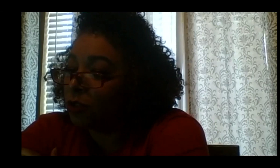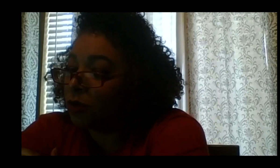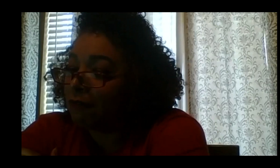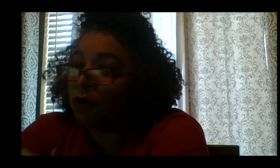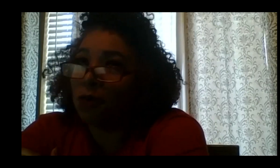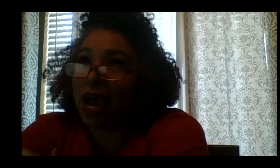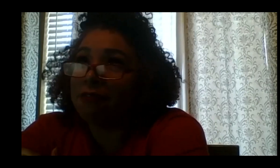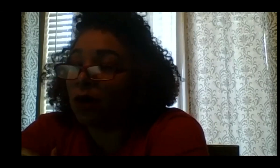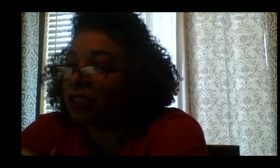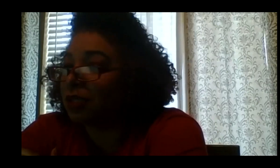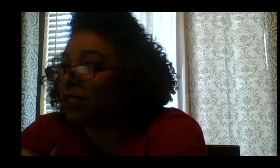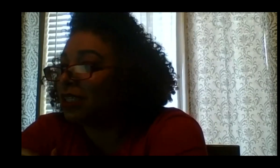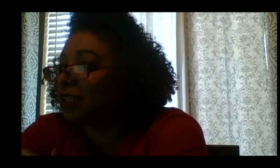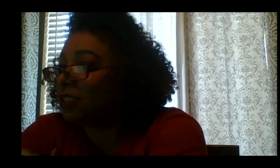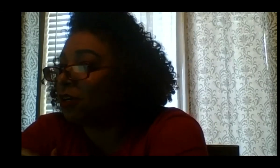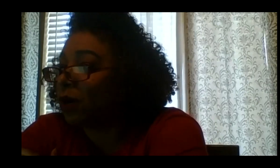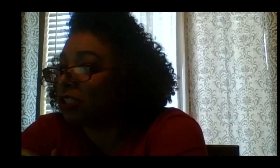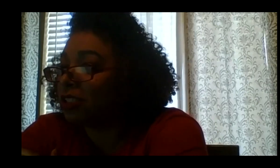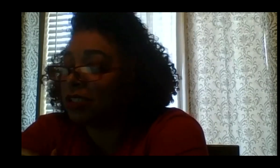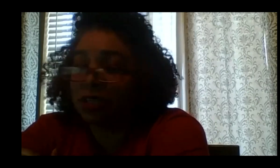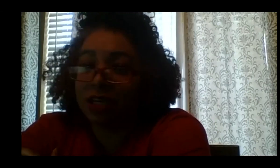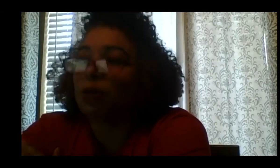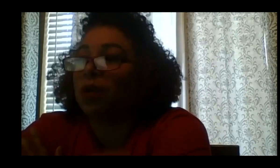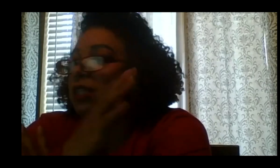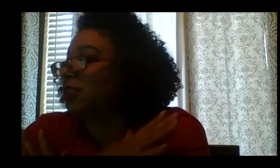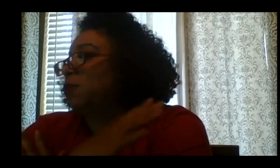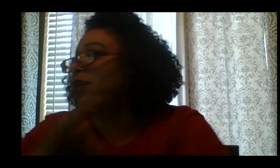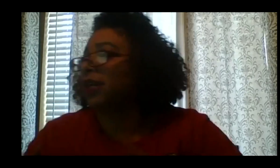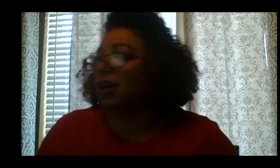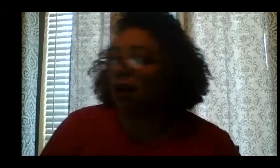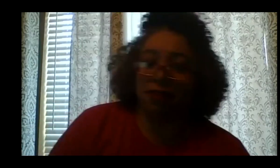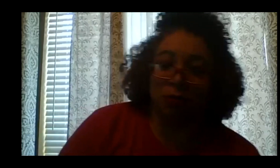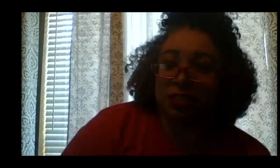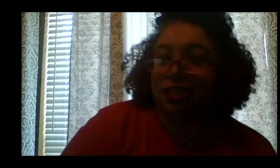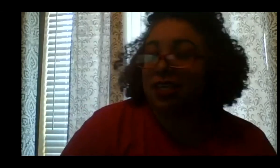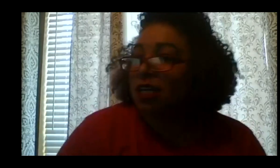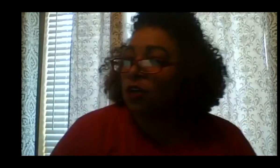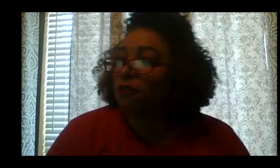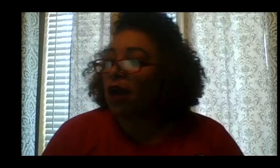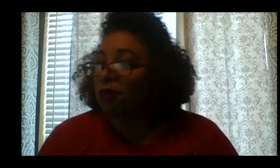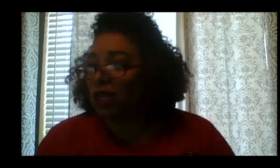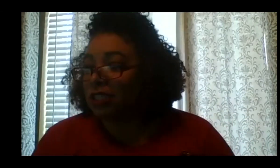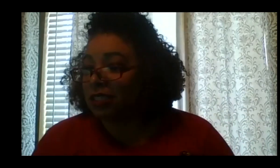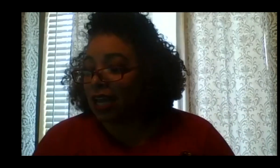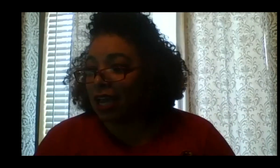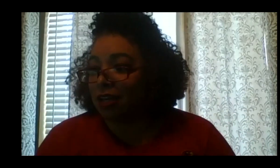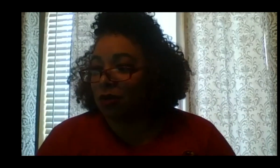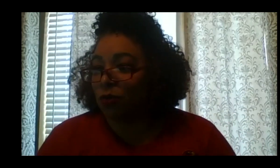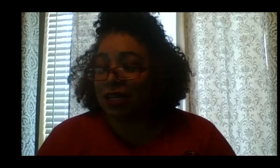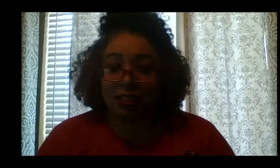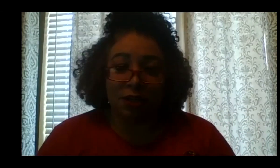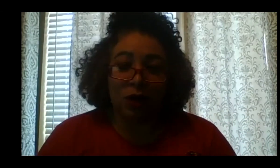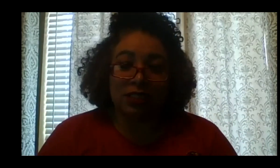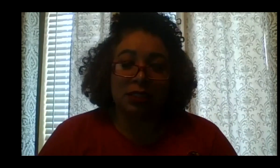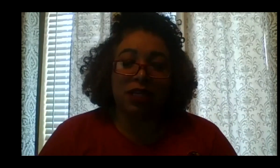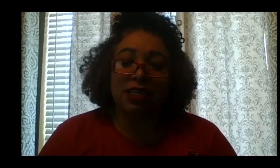you to, if you have questions and we didn't get to your questions, because I want to make sure that we don't get cut off in the process. So if you have questions and we